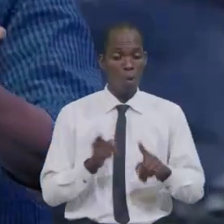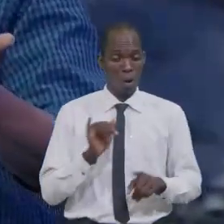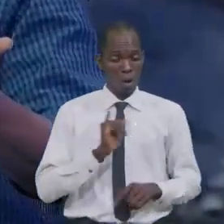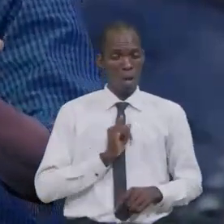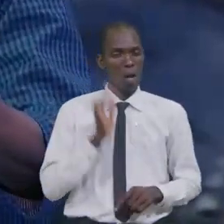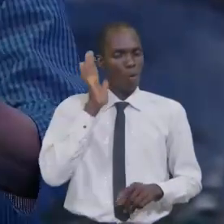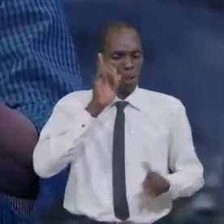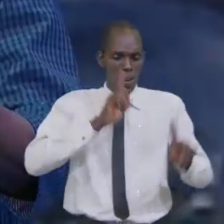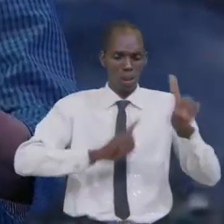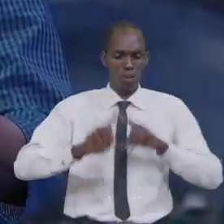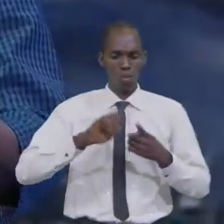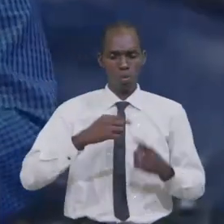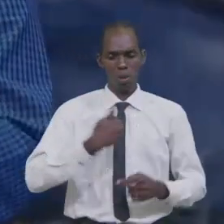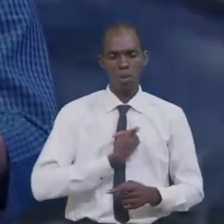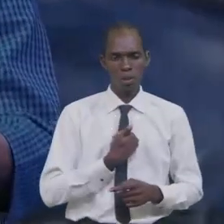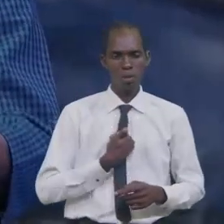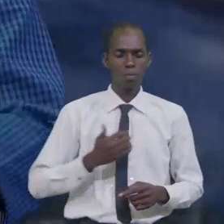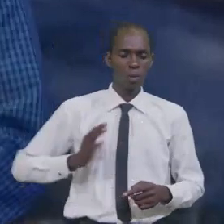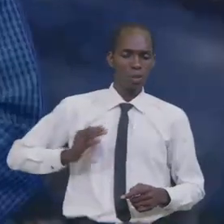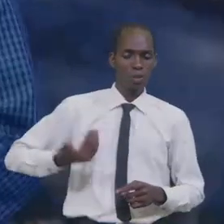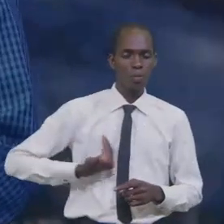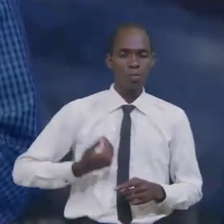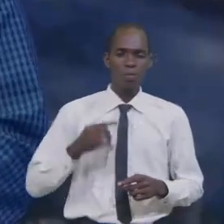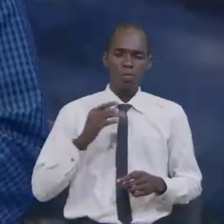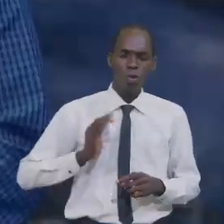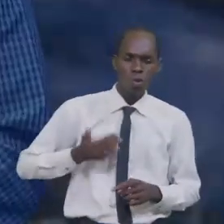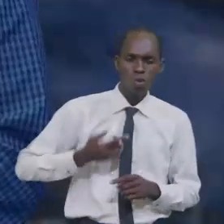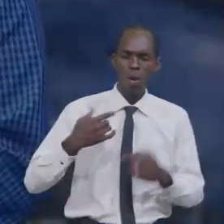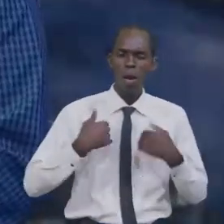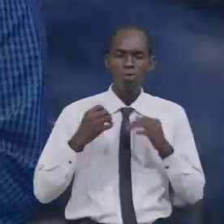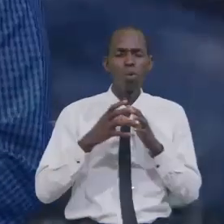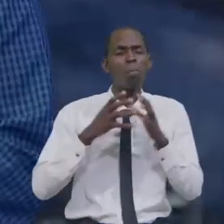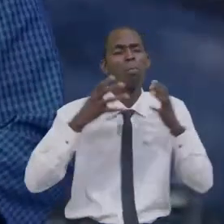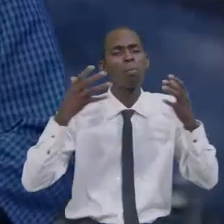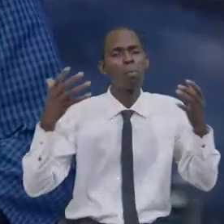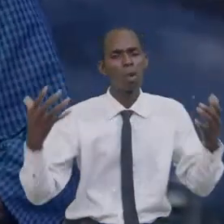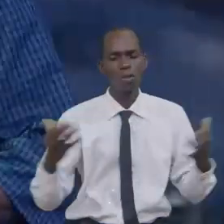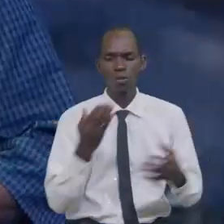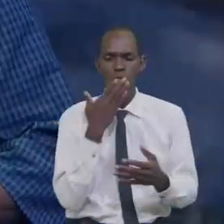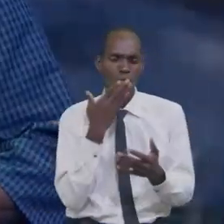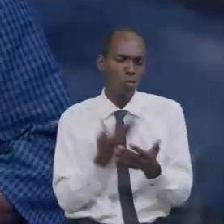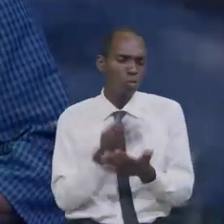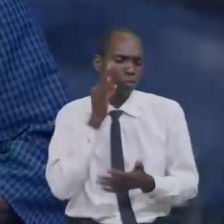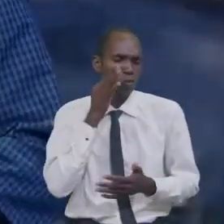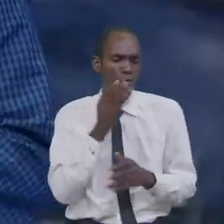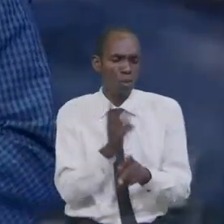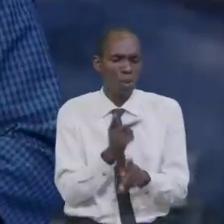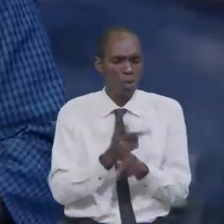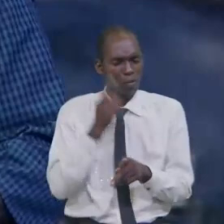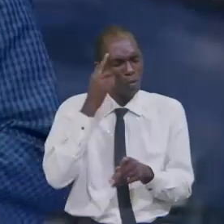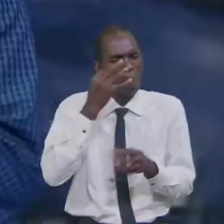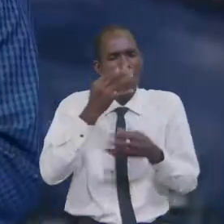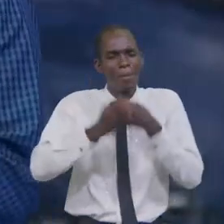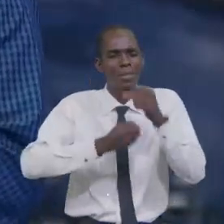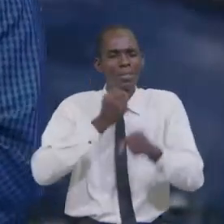soul, soul, thou hast much goods laid up for many years. Take thine ease,